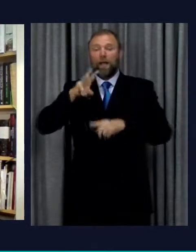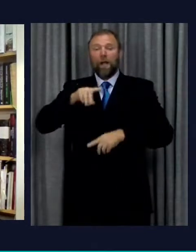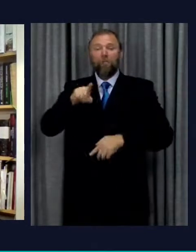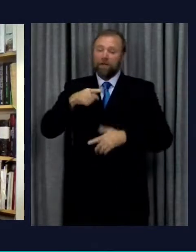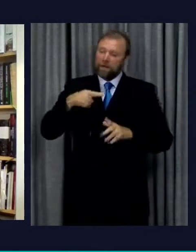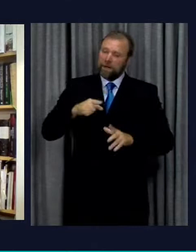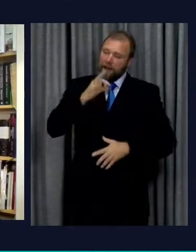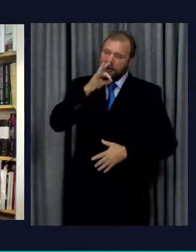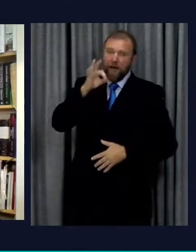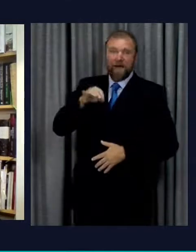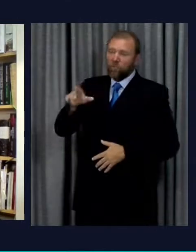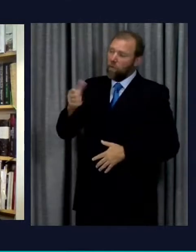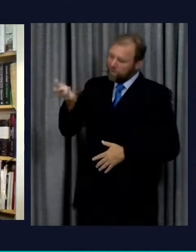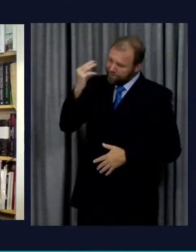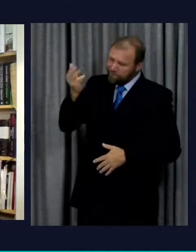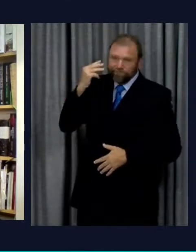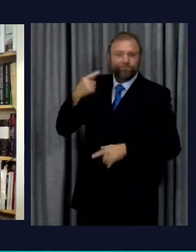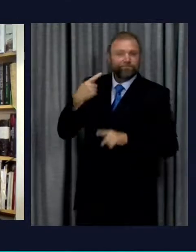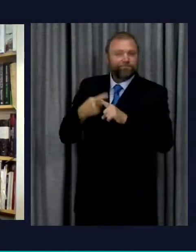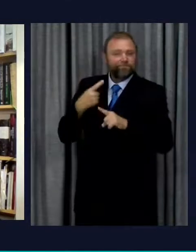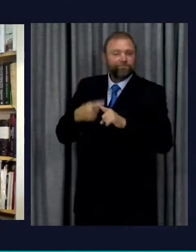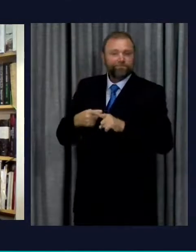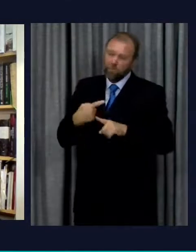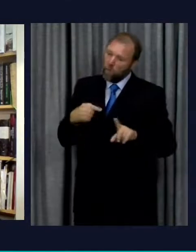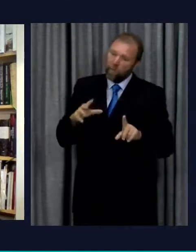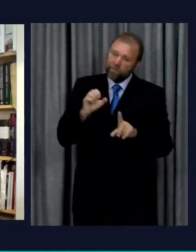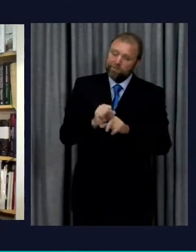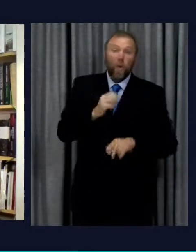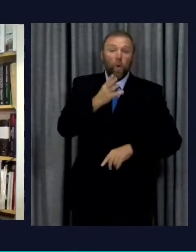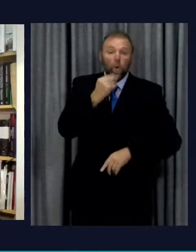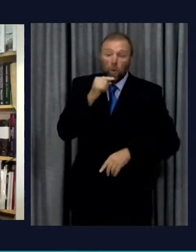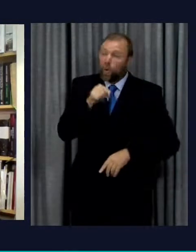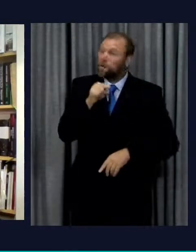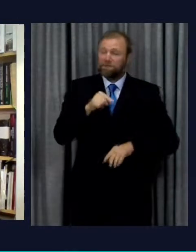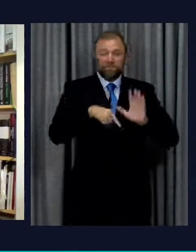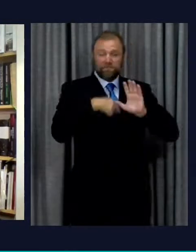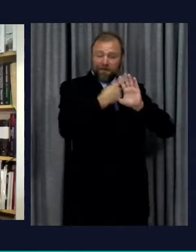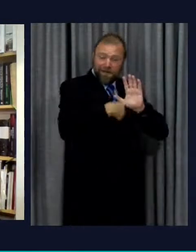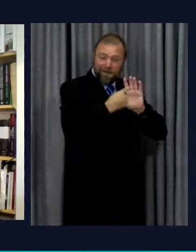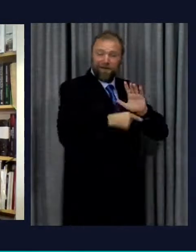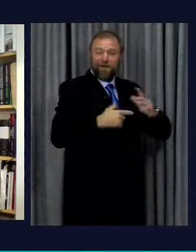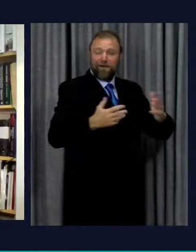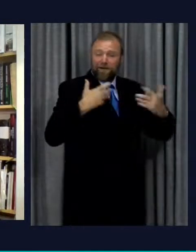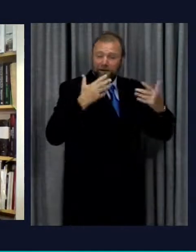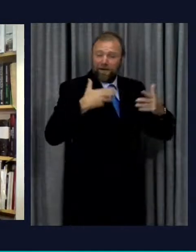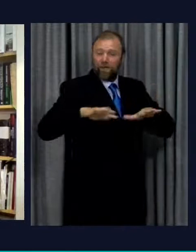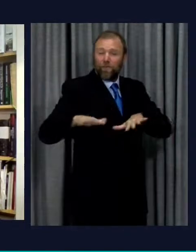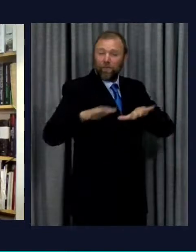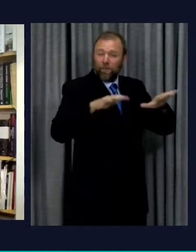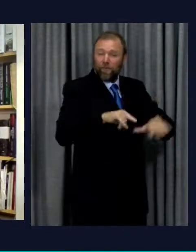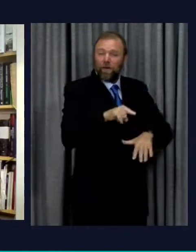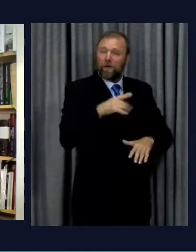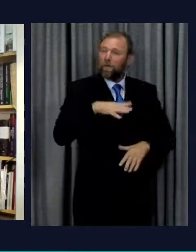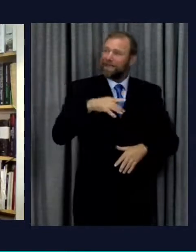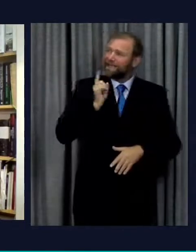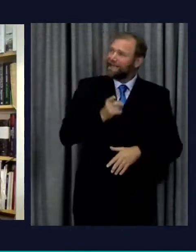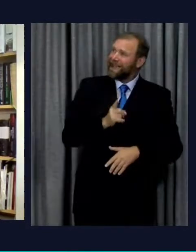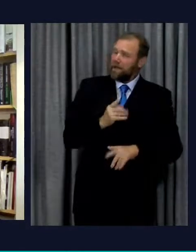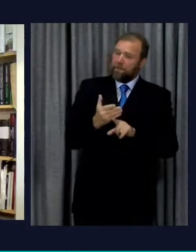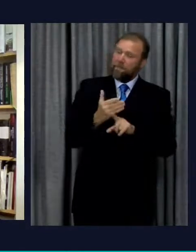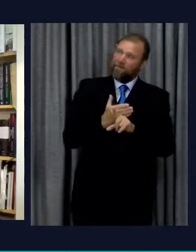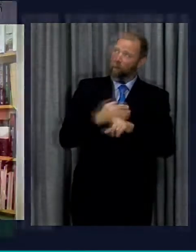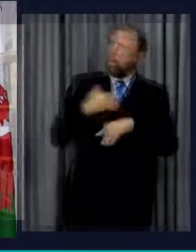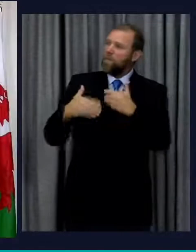to capitalise on renewable energy opportunities here, which they say needs to happen before the action on that moves